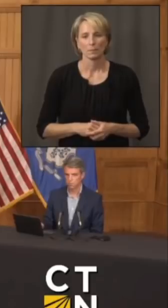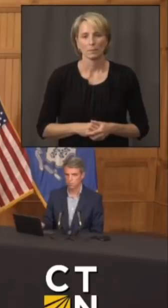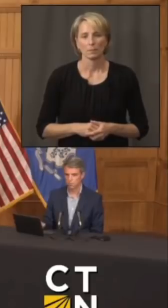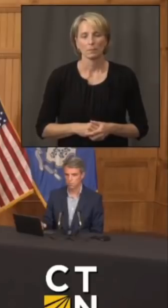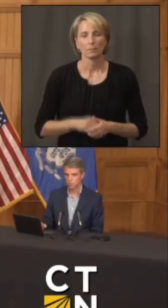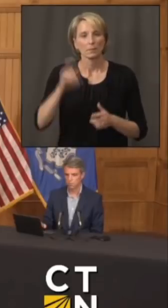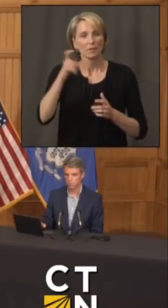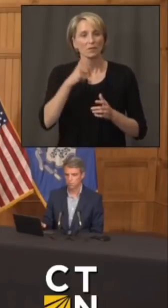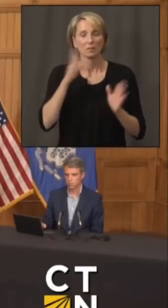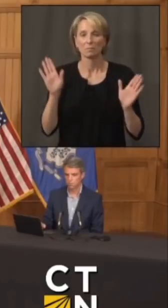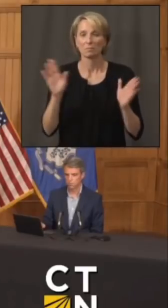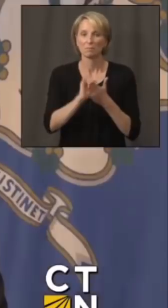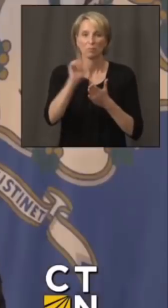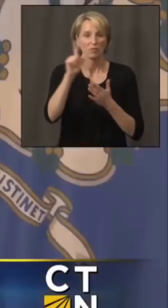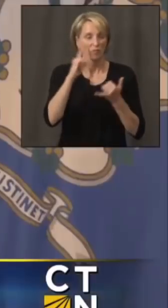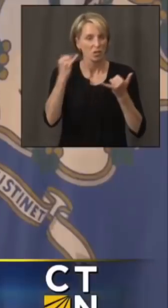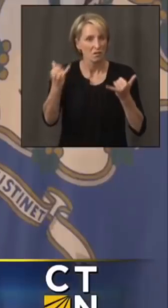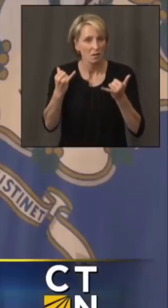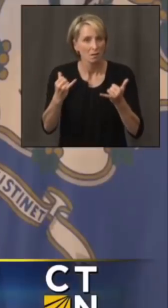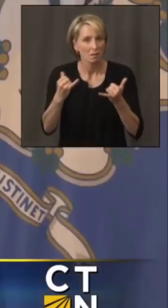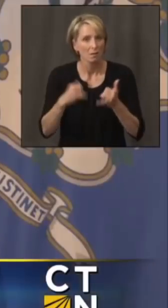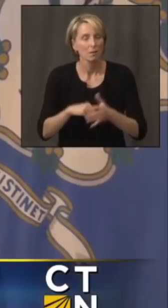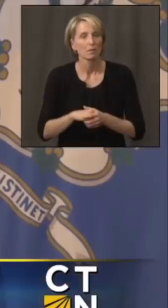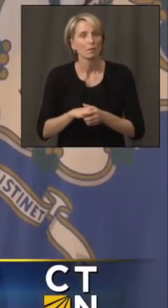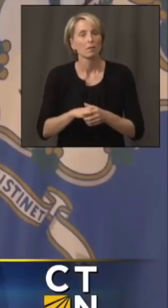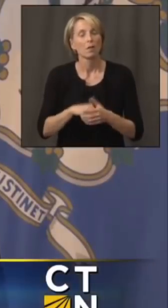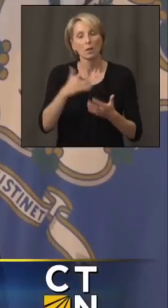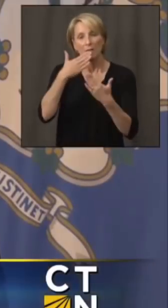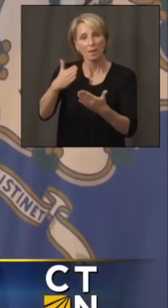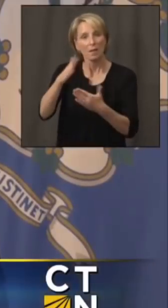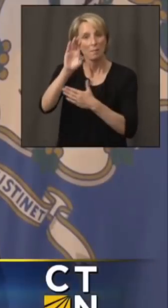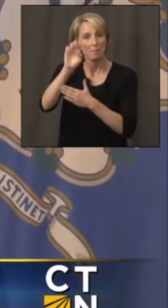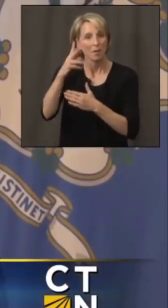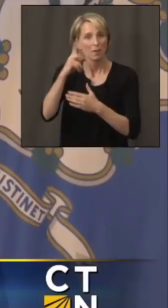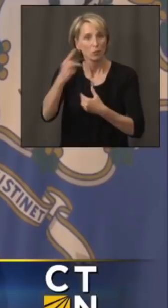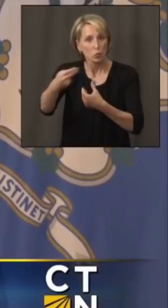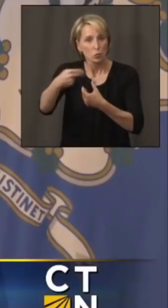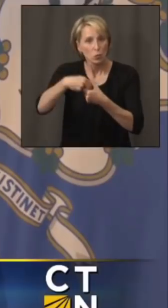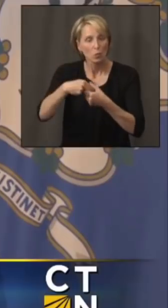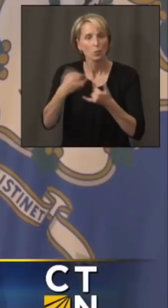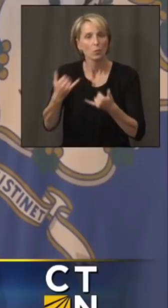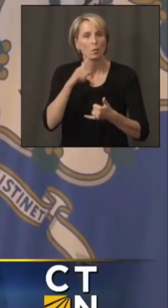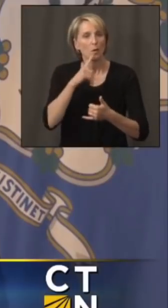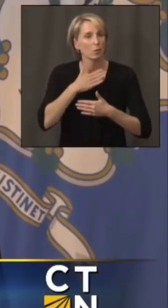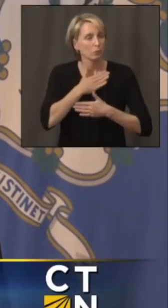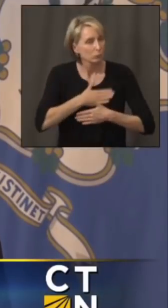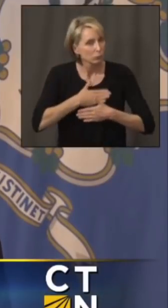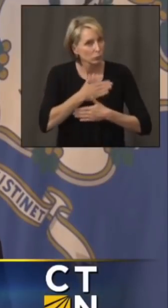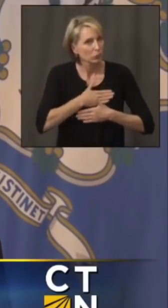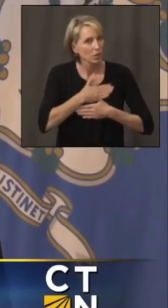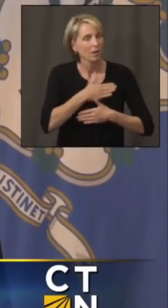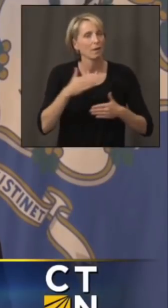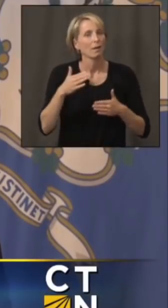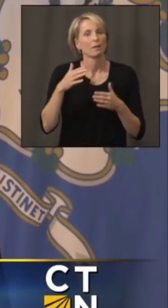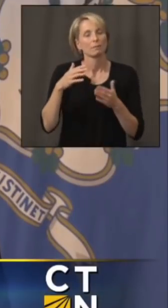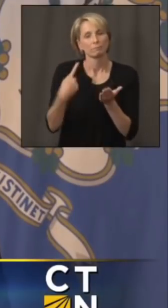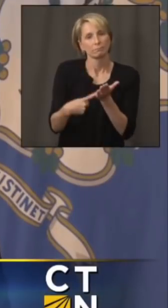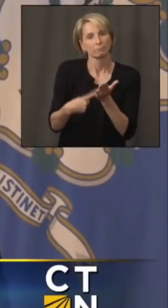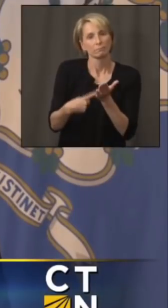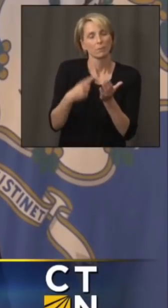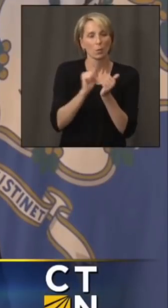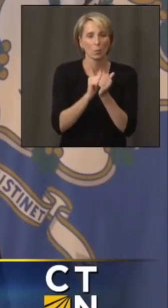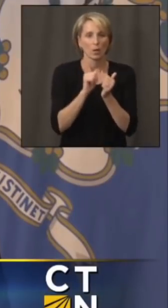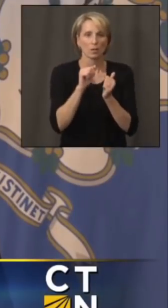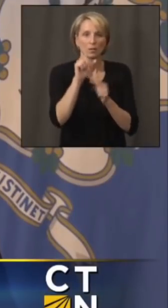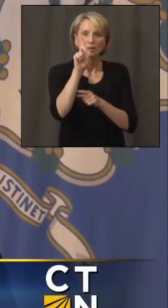All right, I guess that's a wrap, everybody. Hey, Beth, thank you, and I appreciate the opportunity to talk to the child care